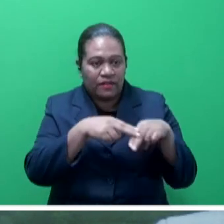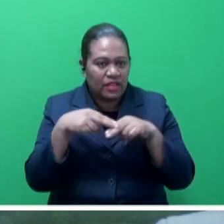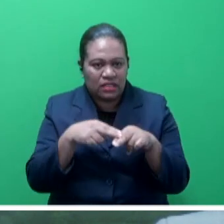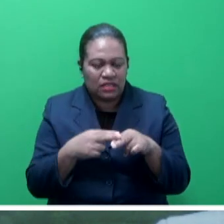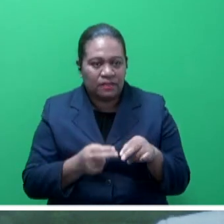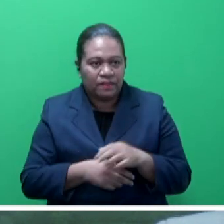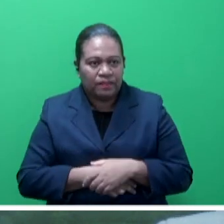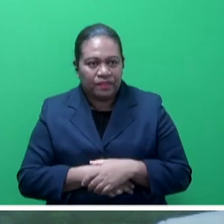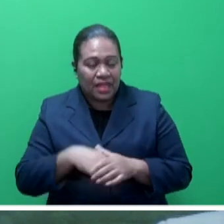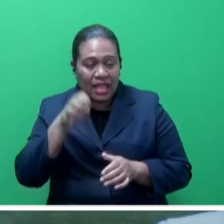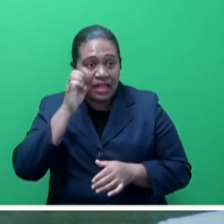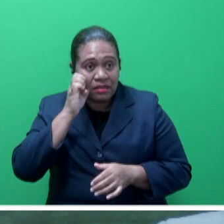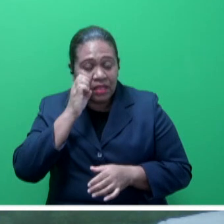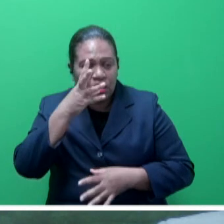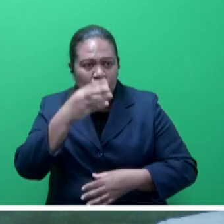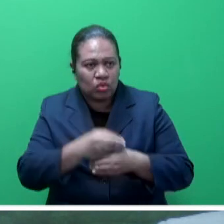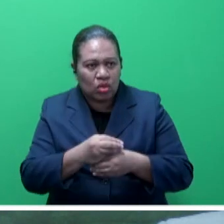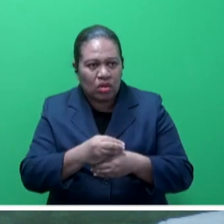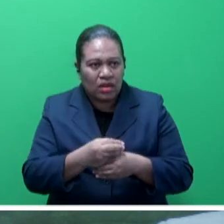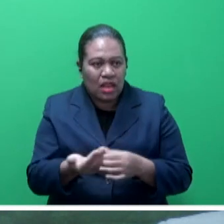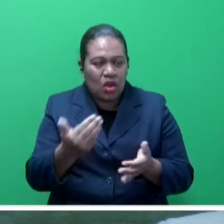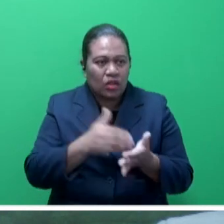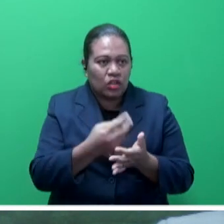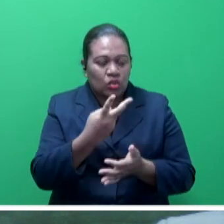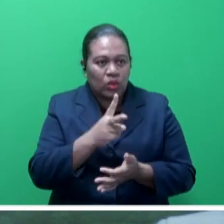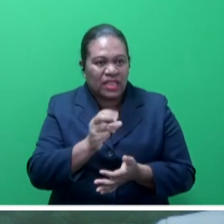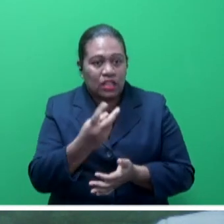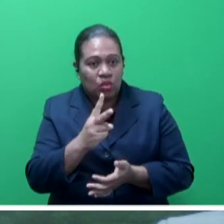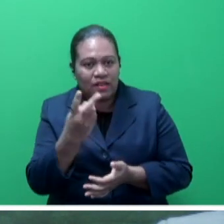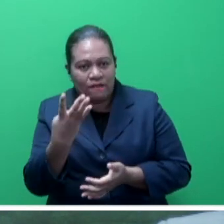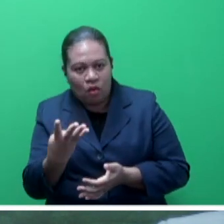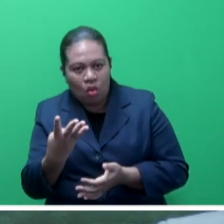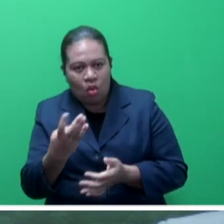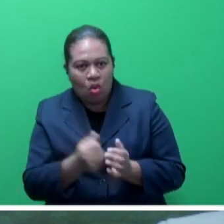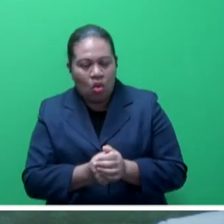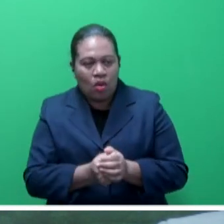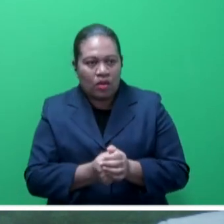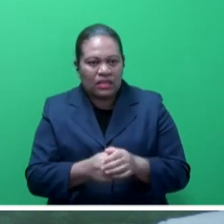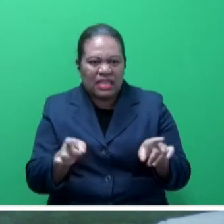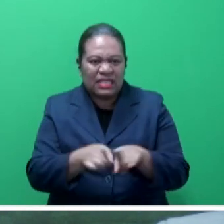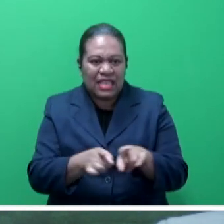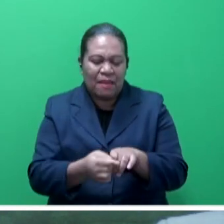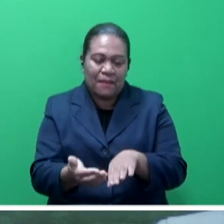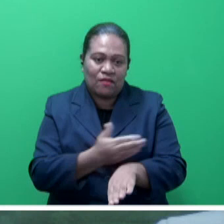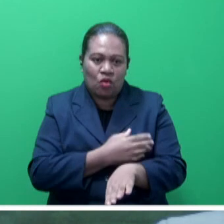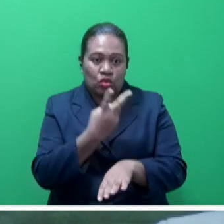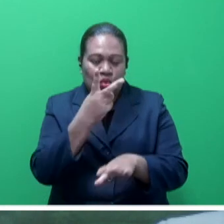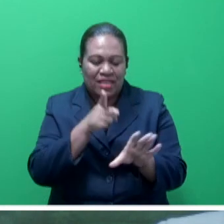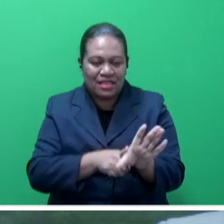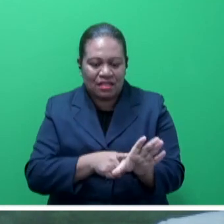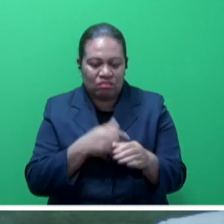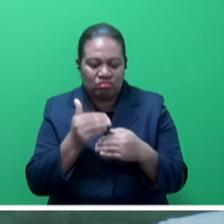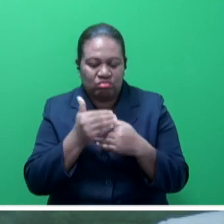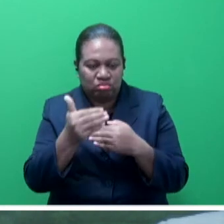again, we expect the total visitor arrivals in 2024 to go back to pre-pandemic levels. So another 2 years of